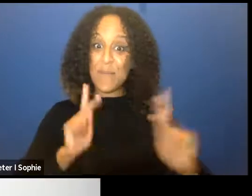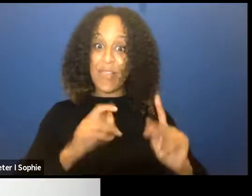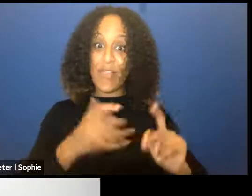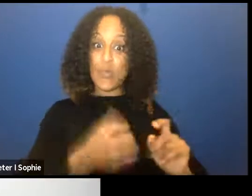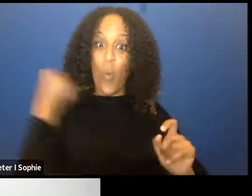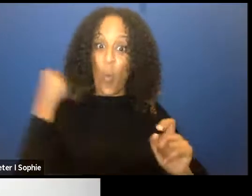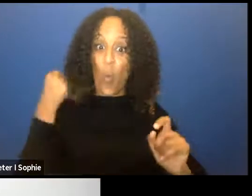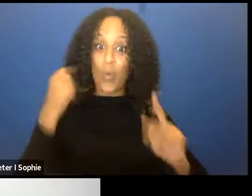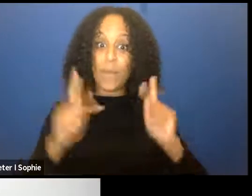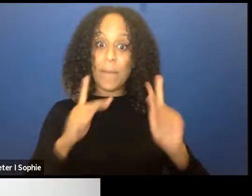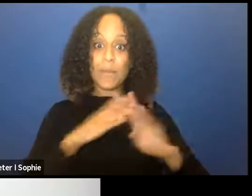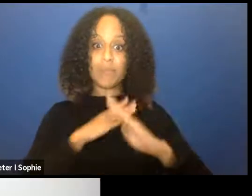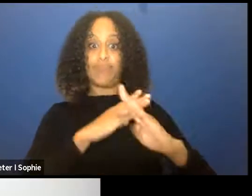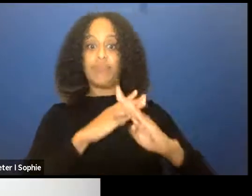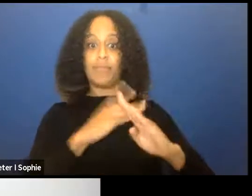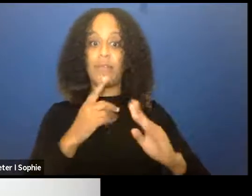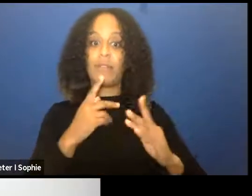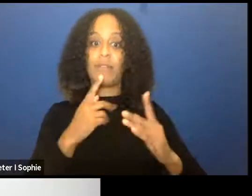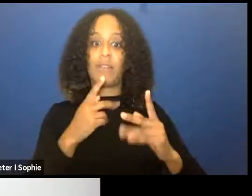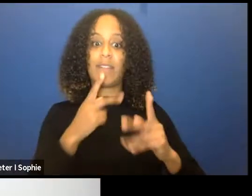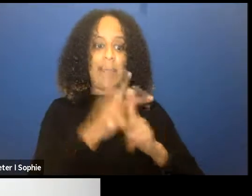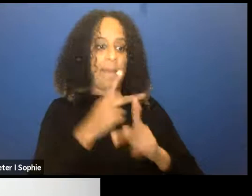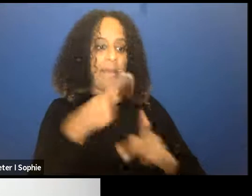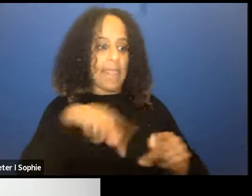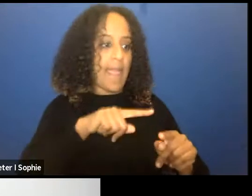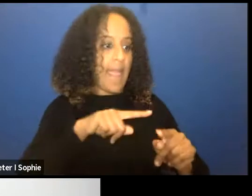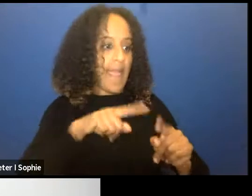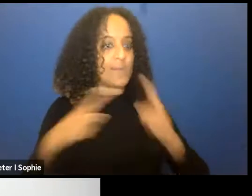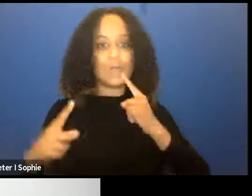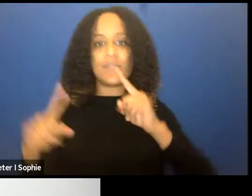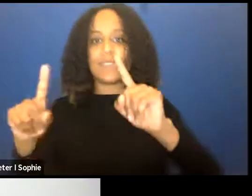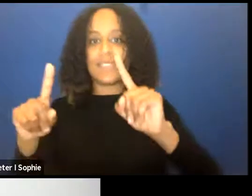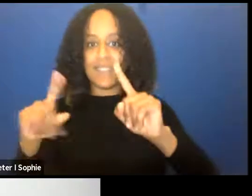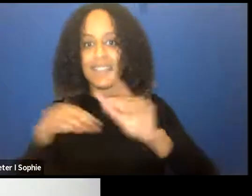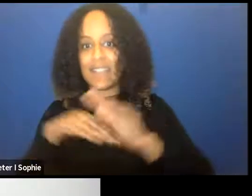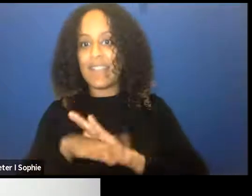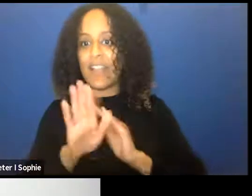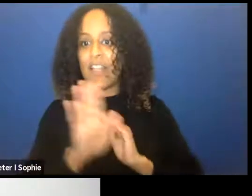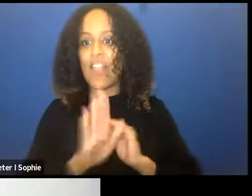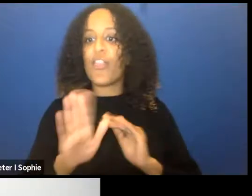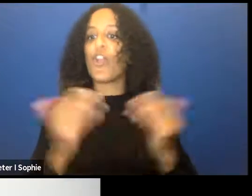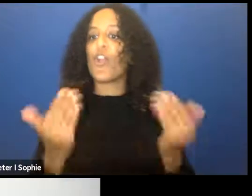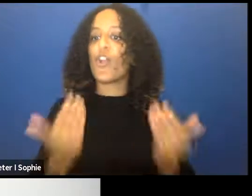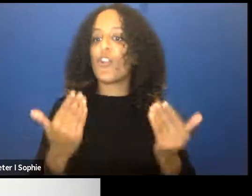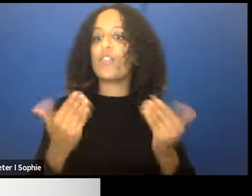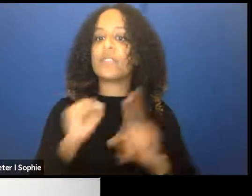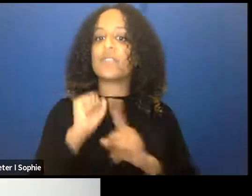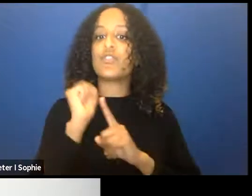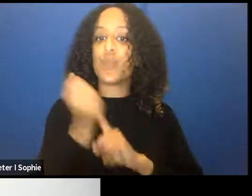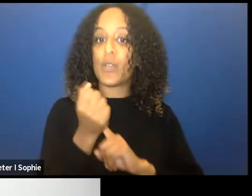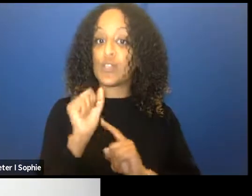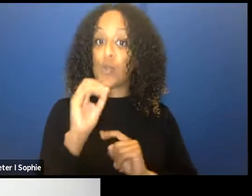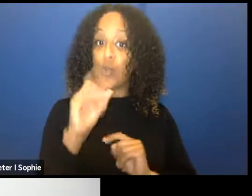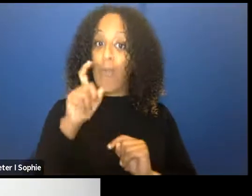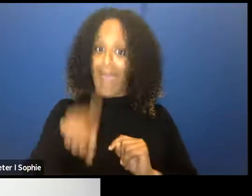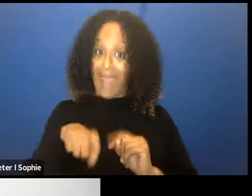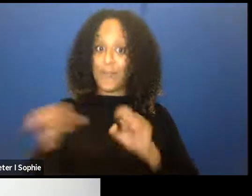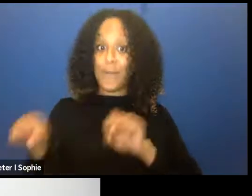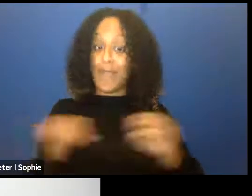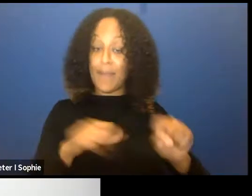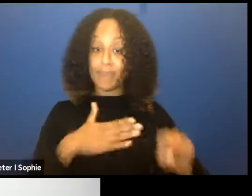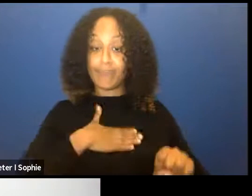people back, that's keeping them from being able to succeed in their current situations. So you have to be able to